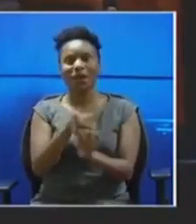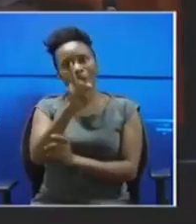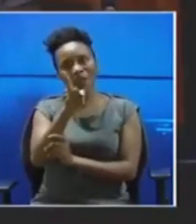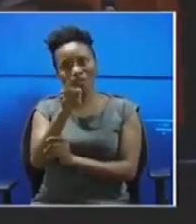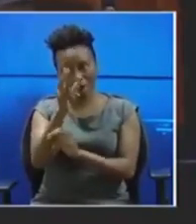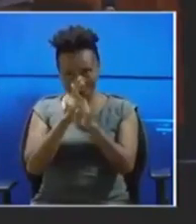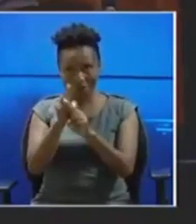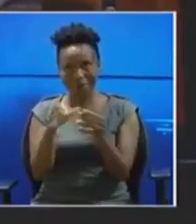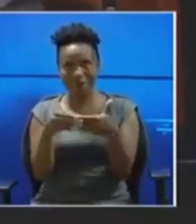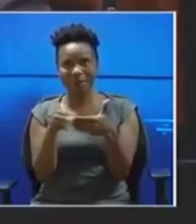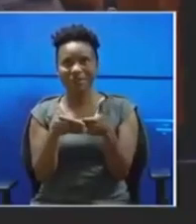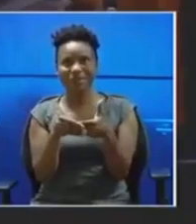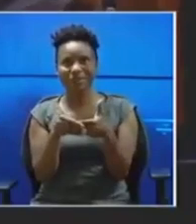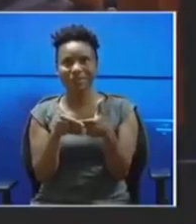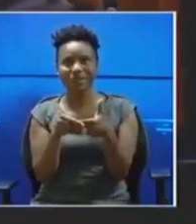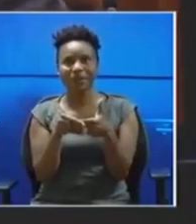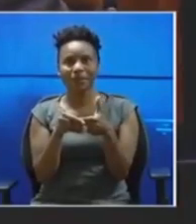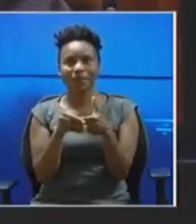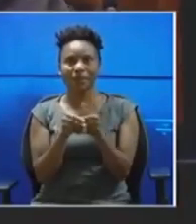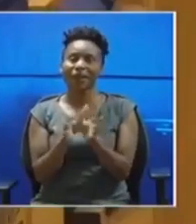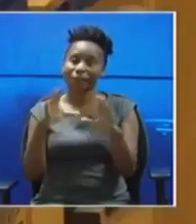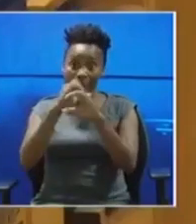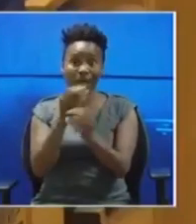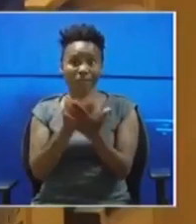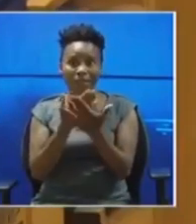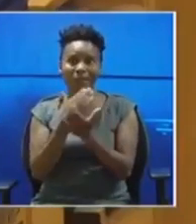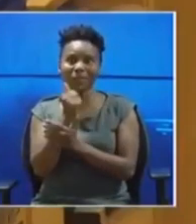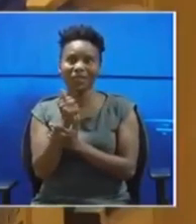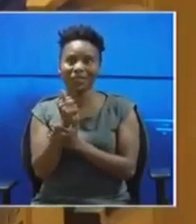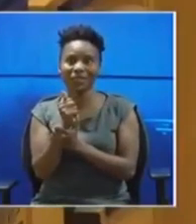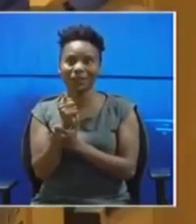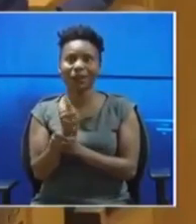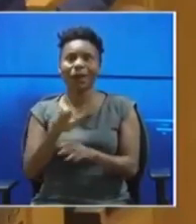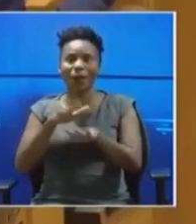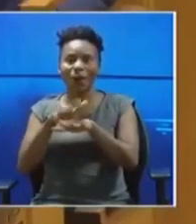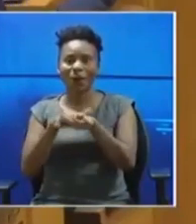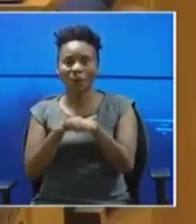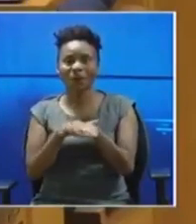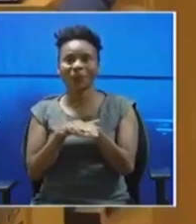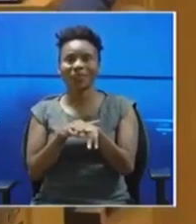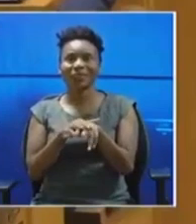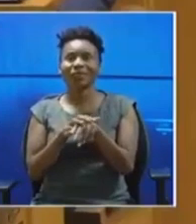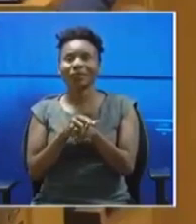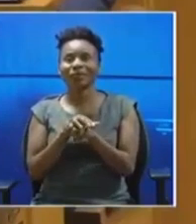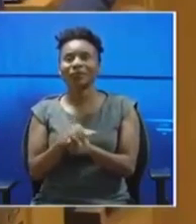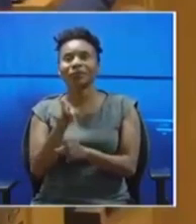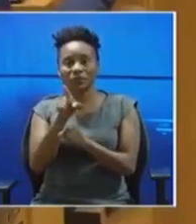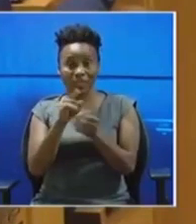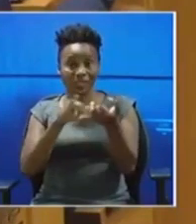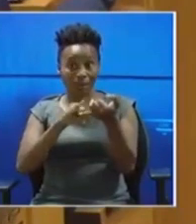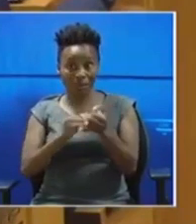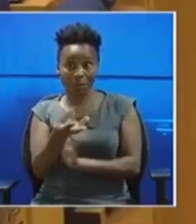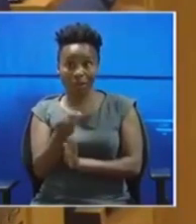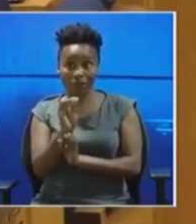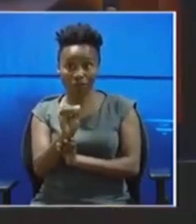honorable members. Can we focus on the subject, on the order as printed on the order